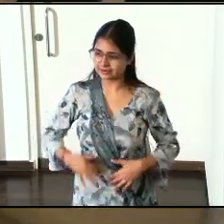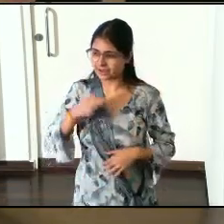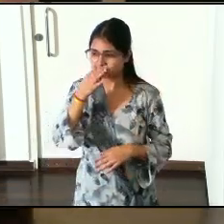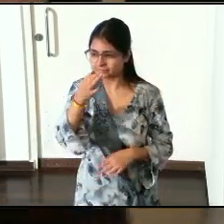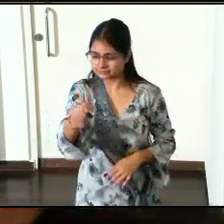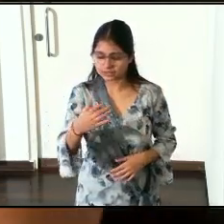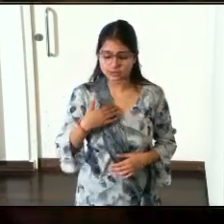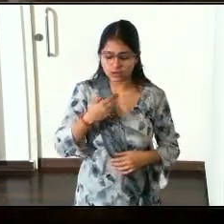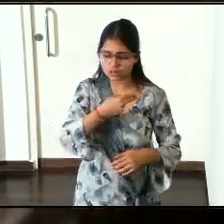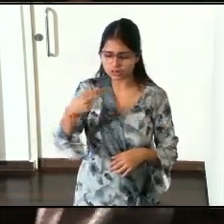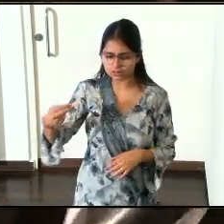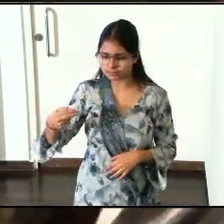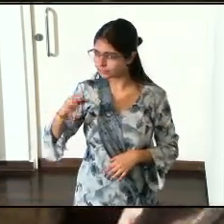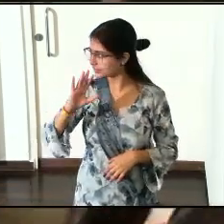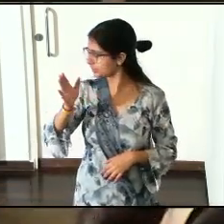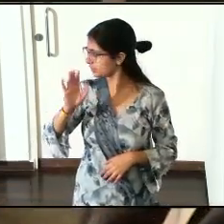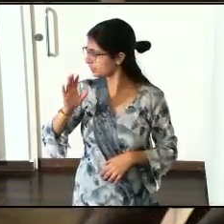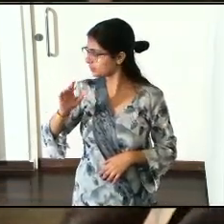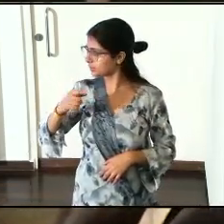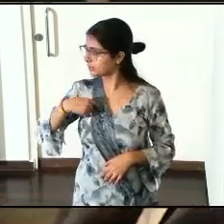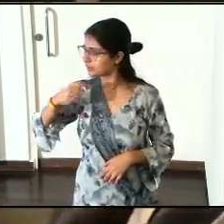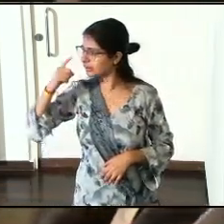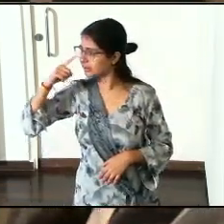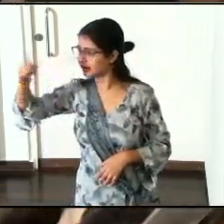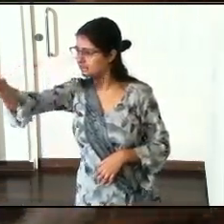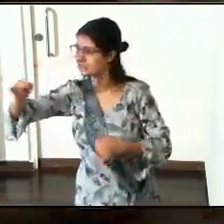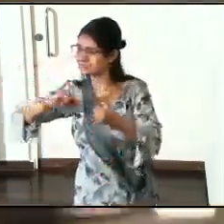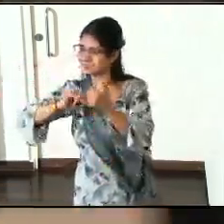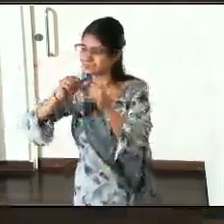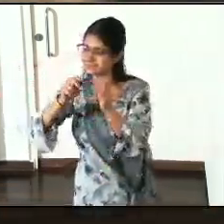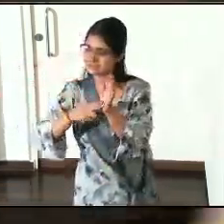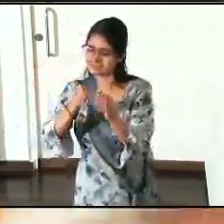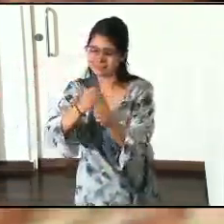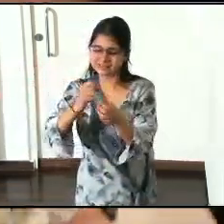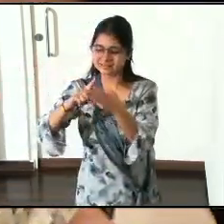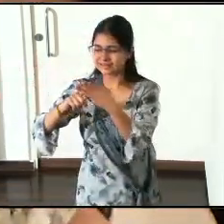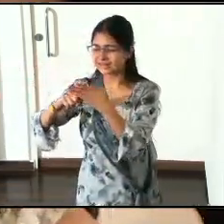Hi, I'm Shreya. This is Sangeeta, I know her, so